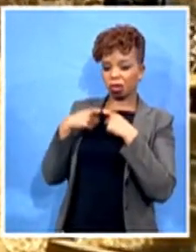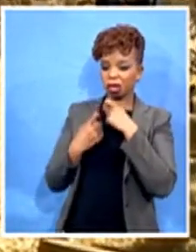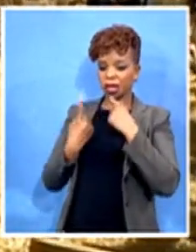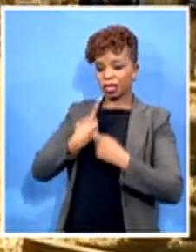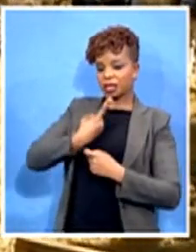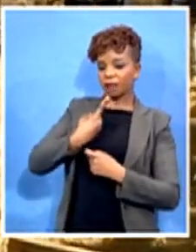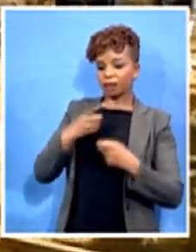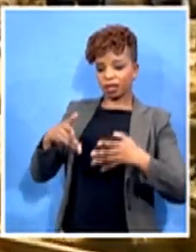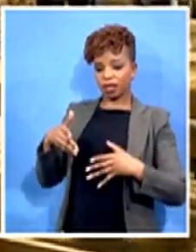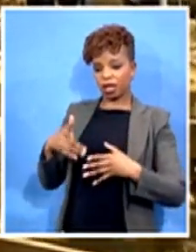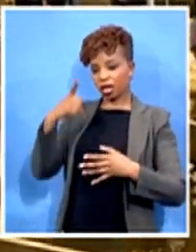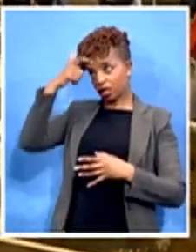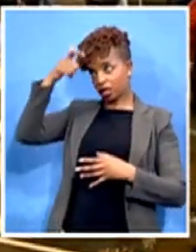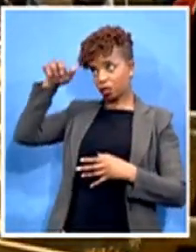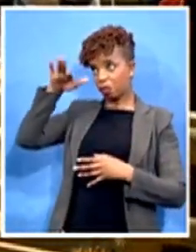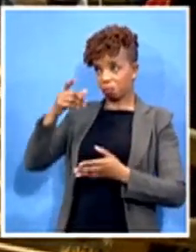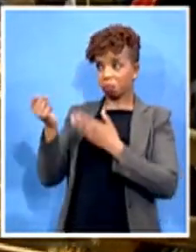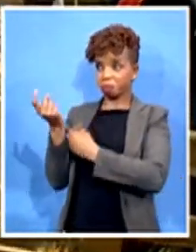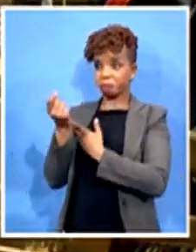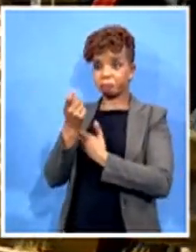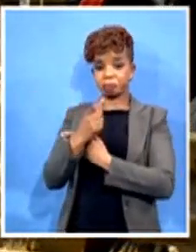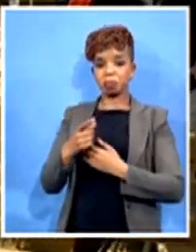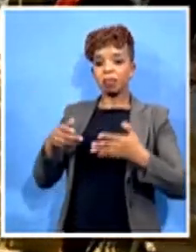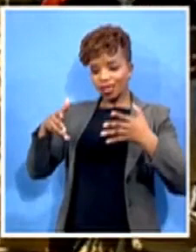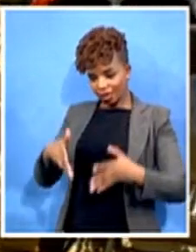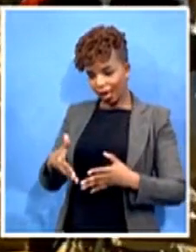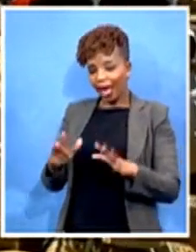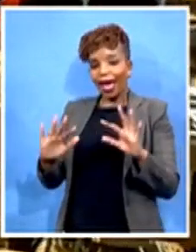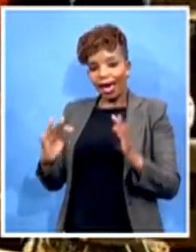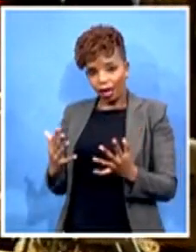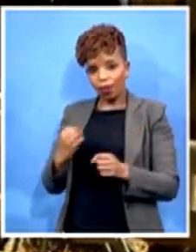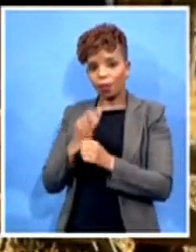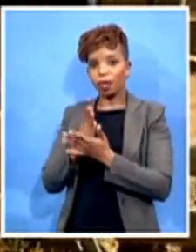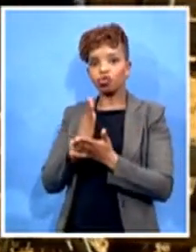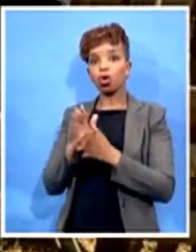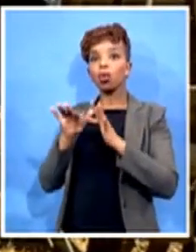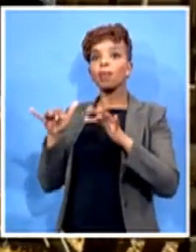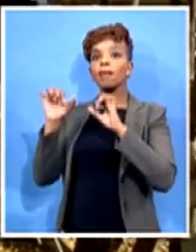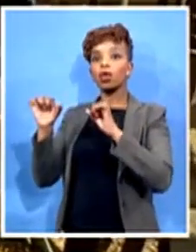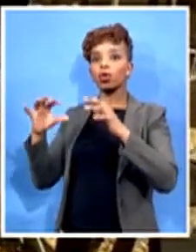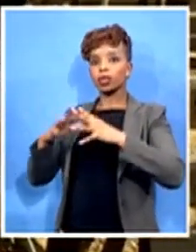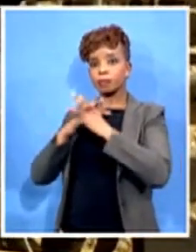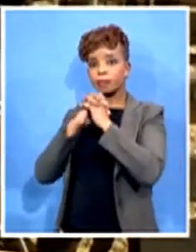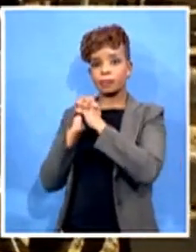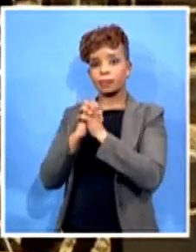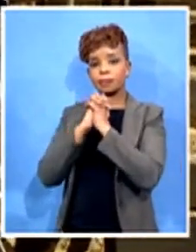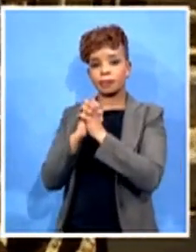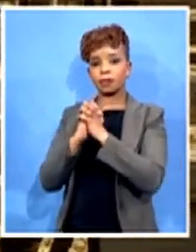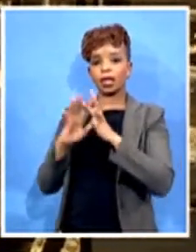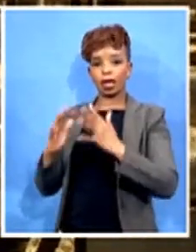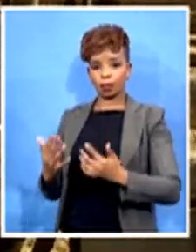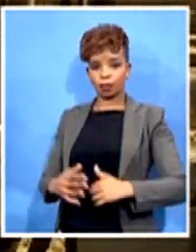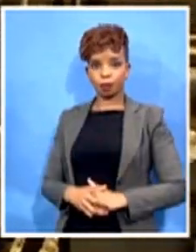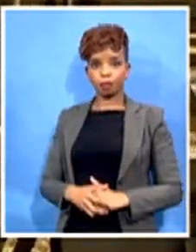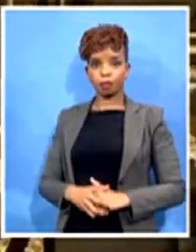you unite your people as Ama-Mpondomise? We are very happy that we are a kingship that has been recognized in this